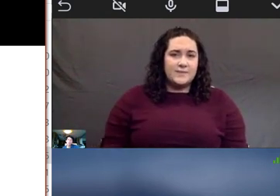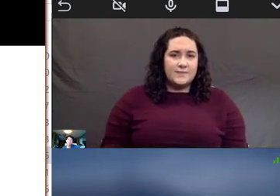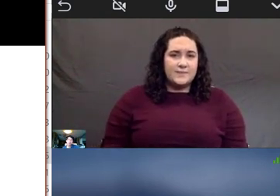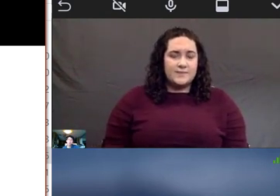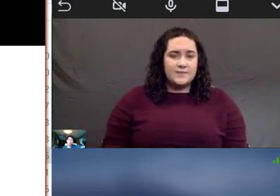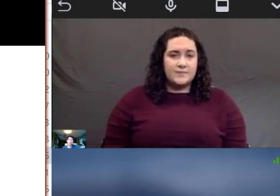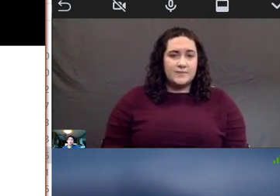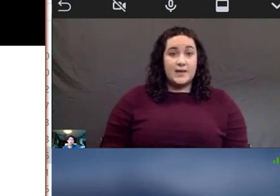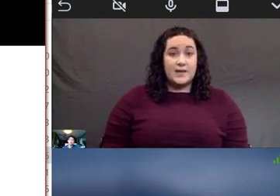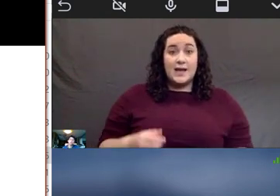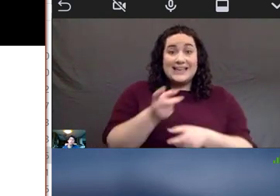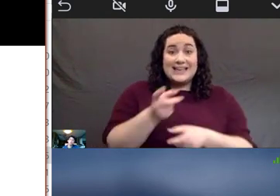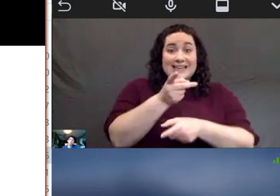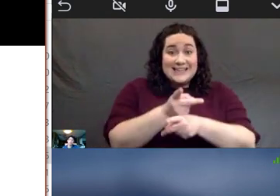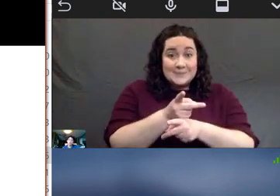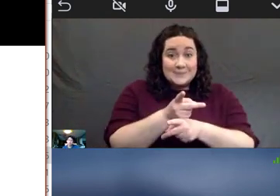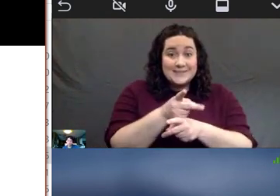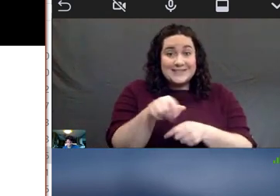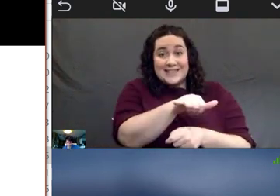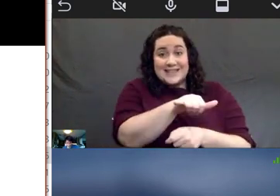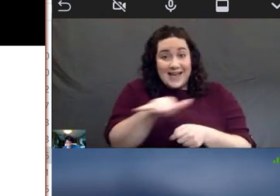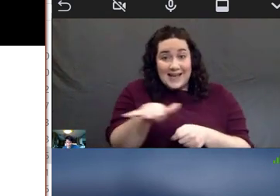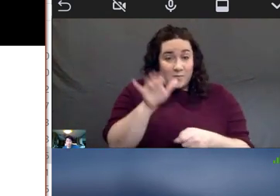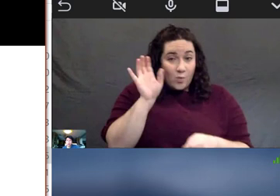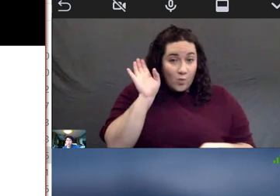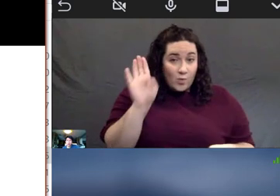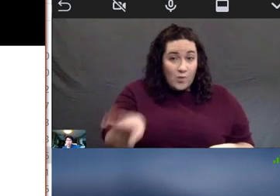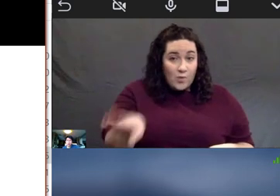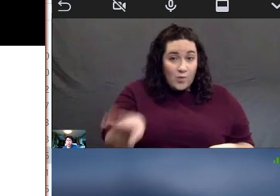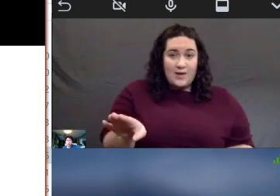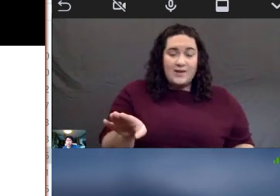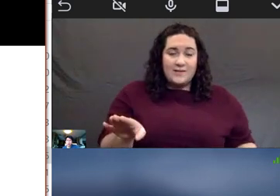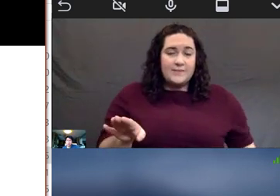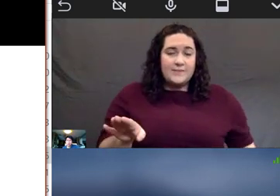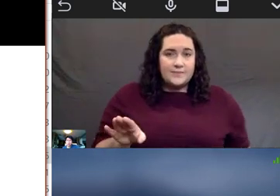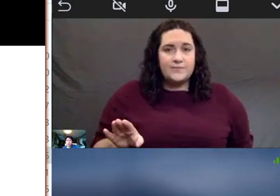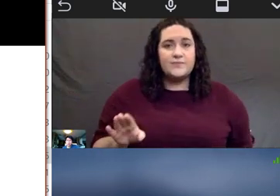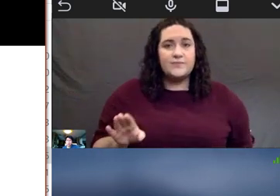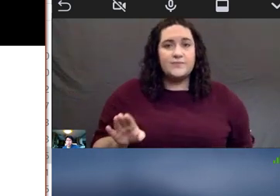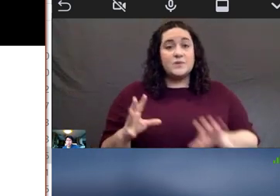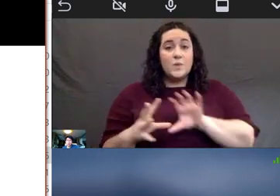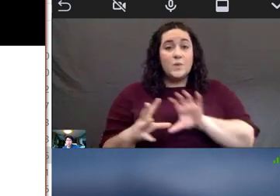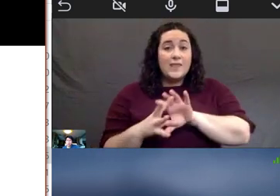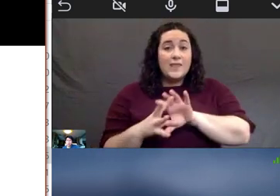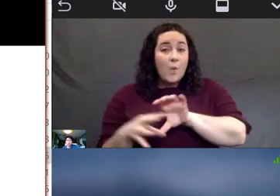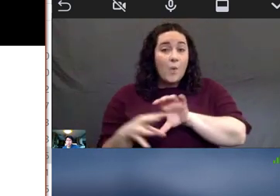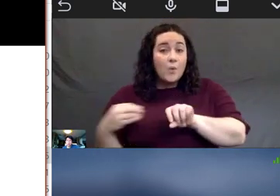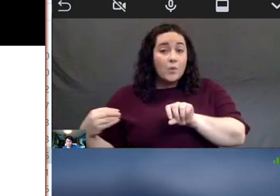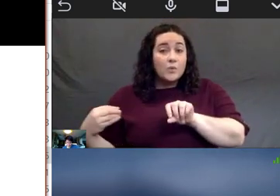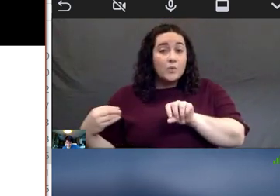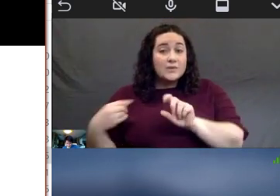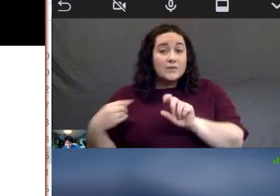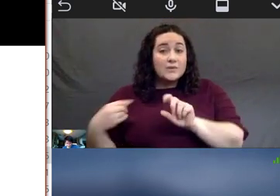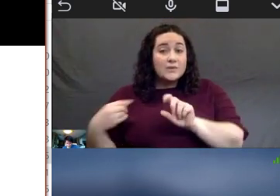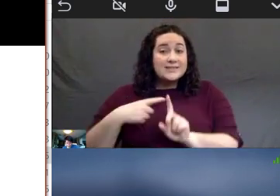units. And here I get that the outlet temperature of the fluid is just about 51 degrees Celsius.